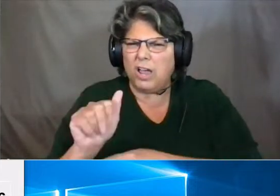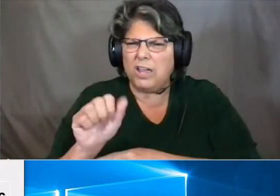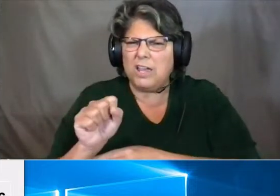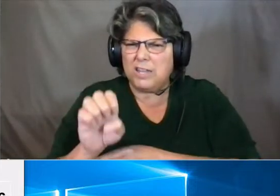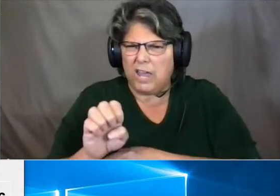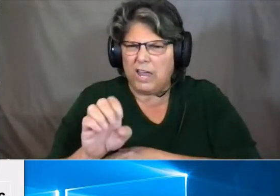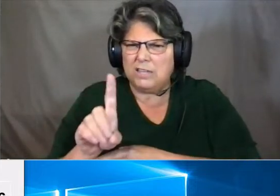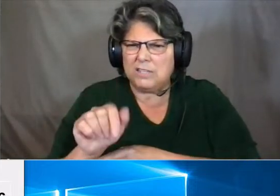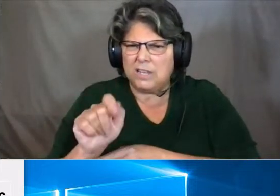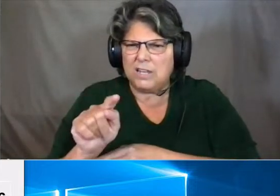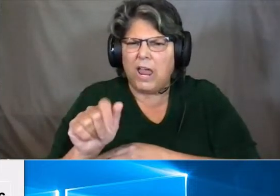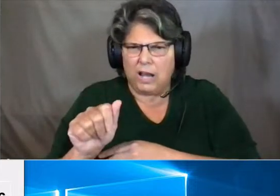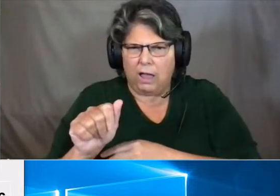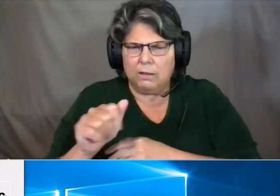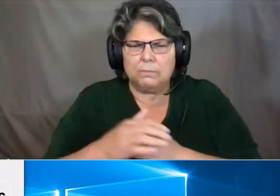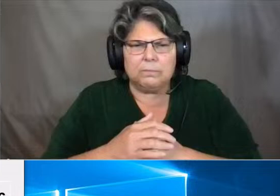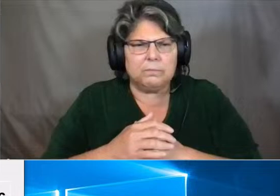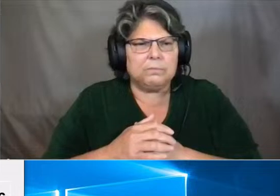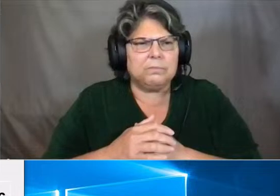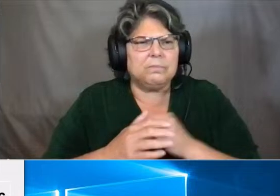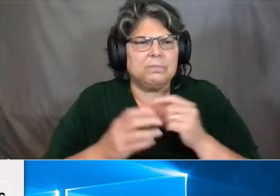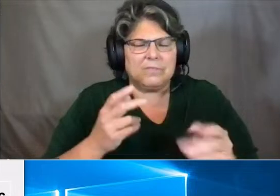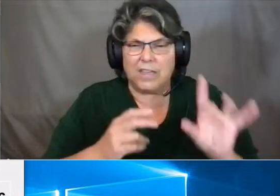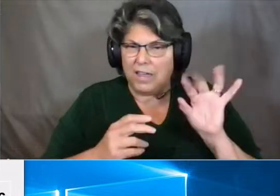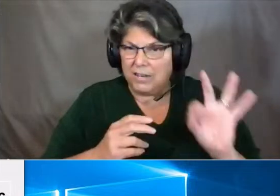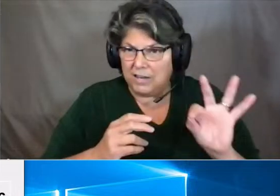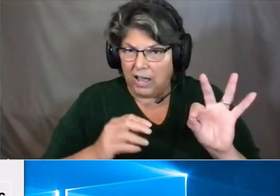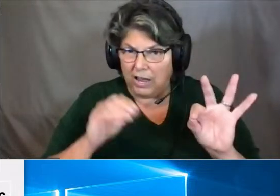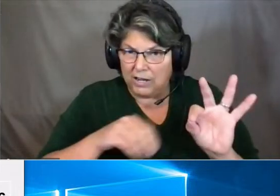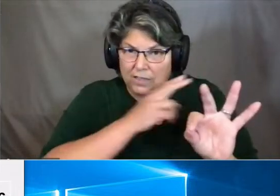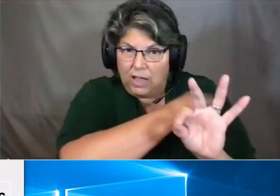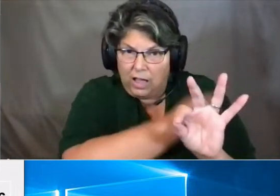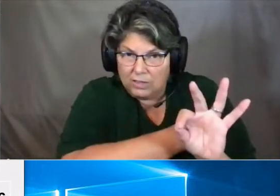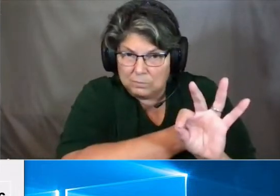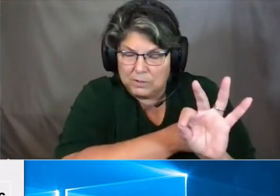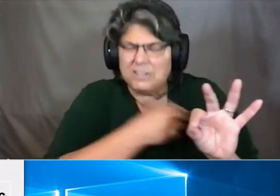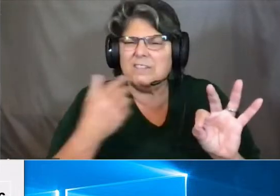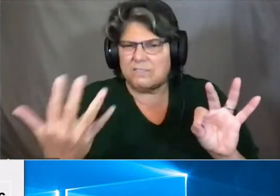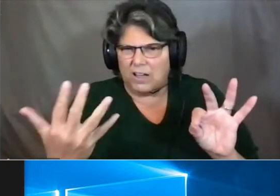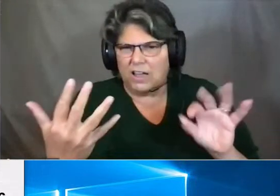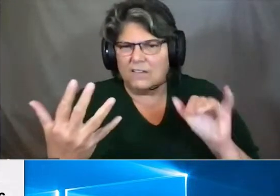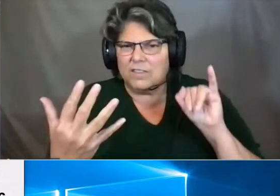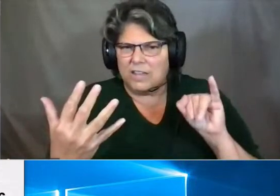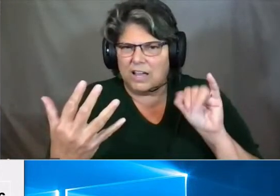see, we've got 9 in the hospital and 5 in the ICU today.